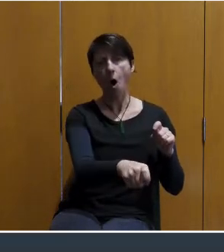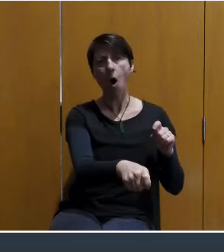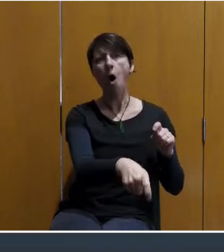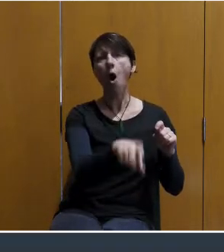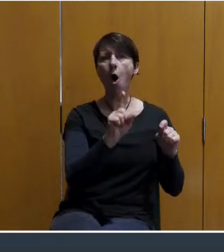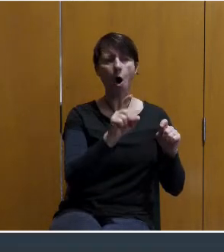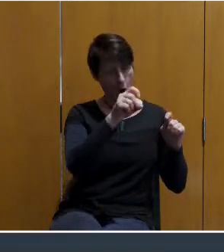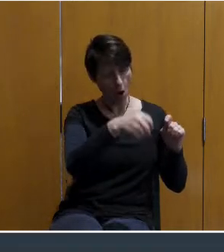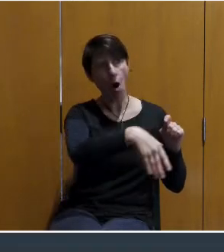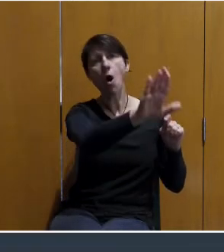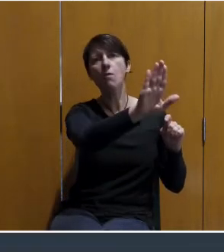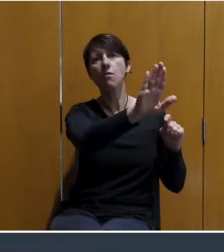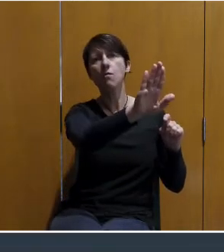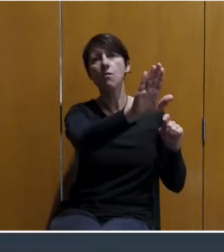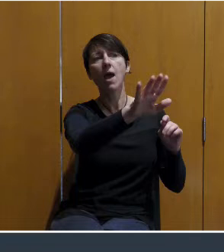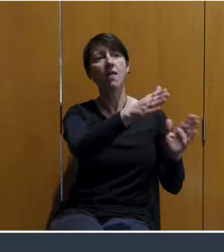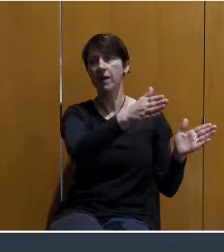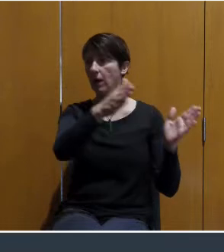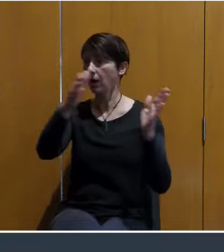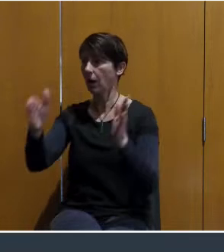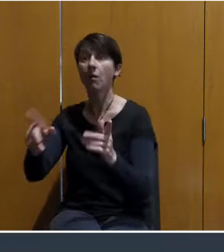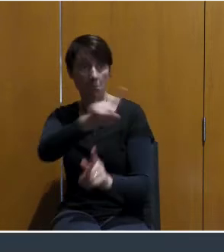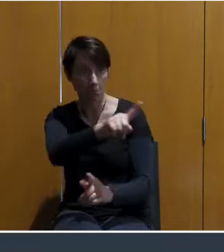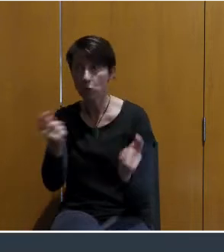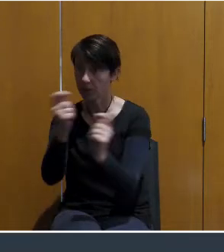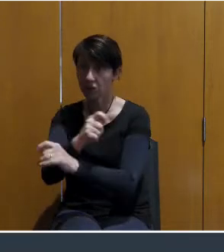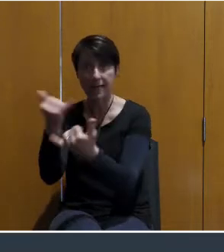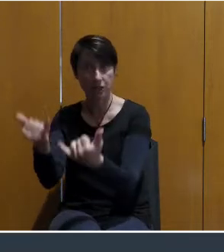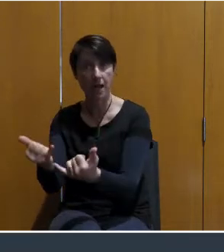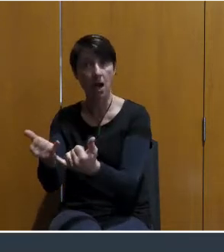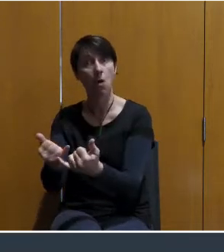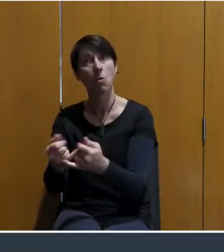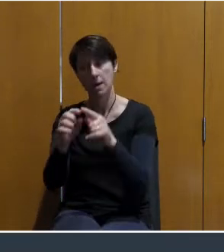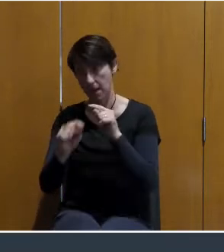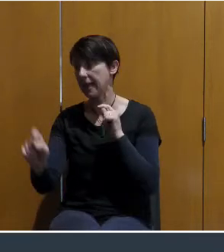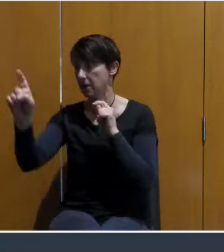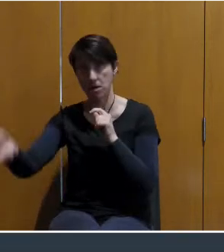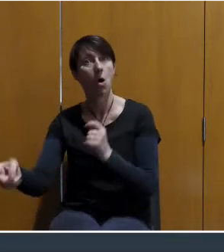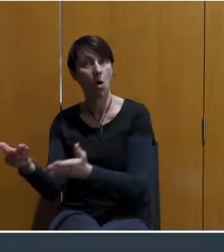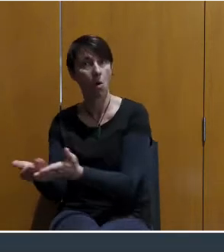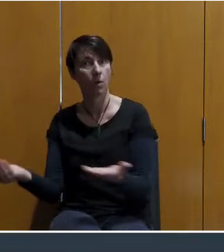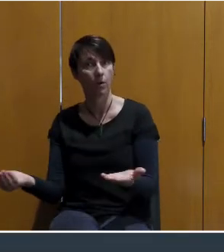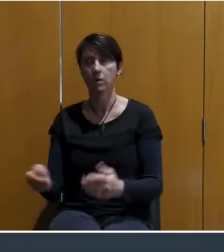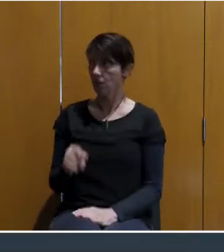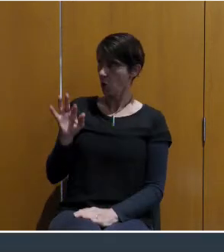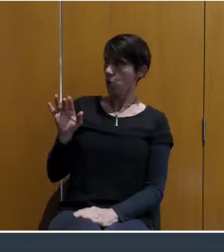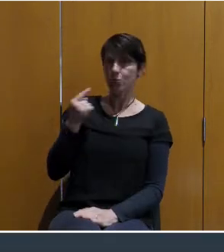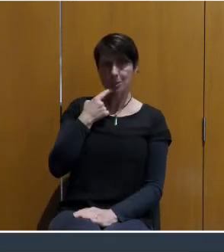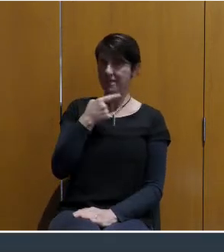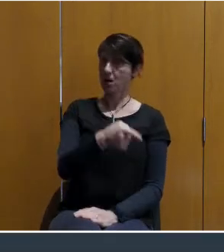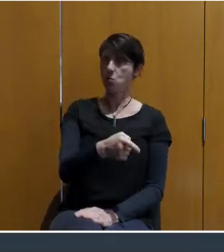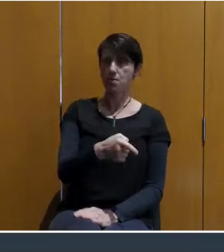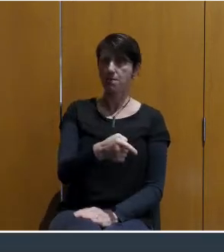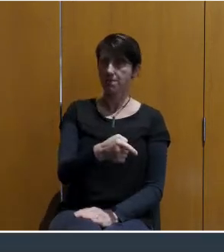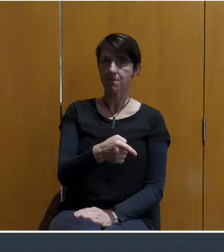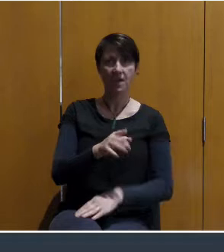them that it's now time for you to put the dogs on the lead? And as the previous speaker